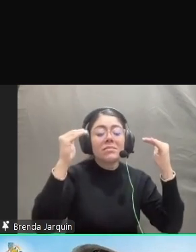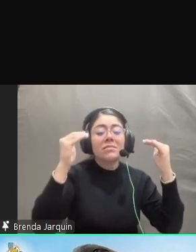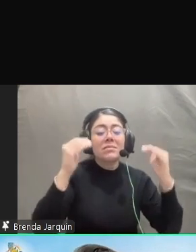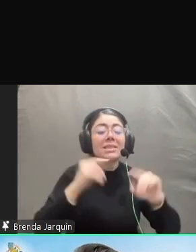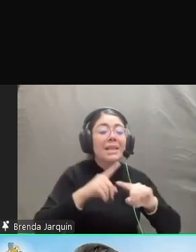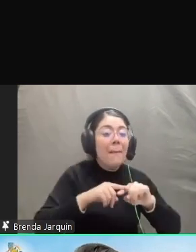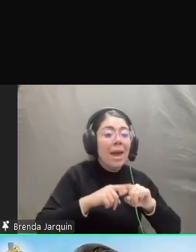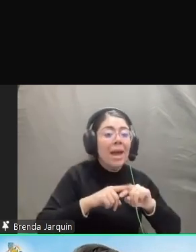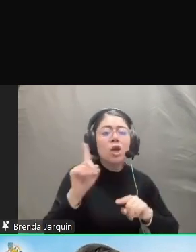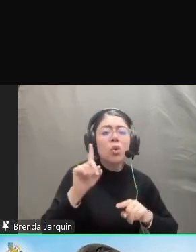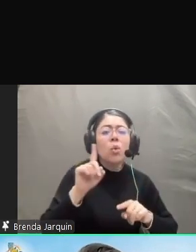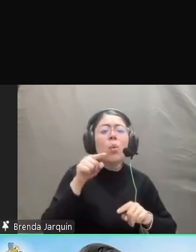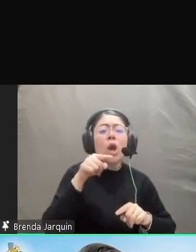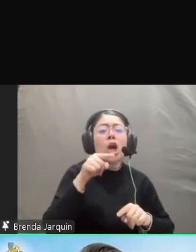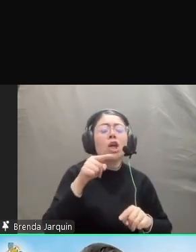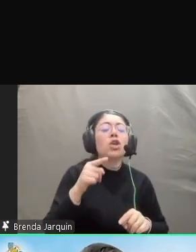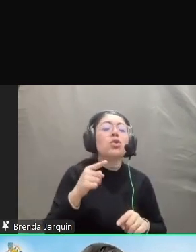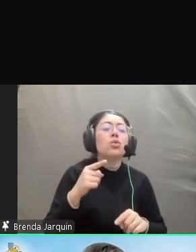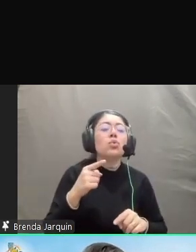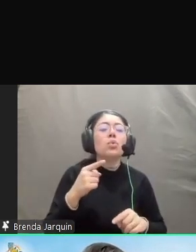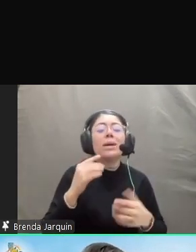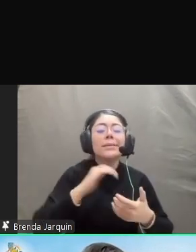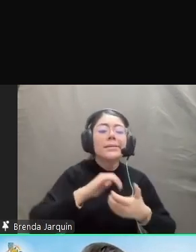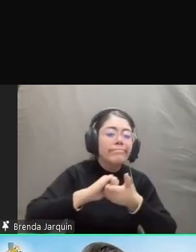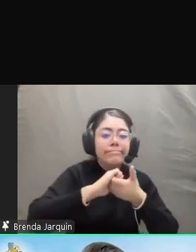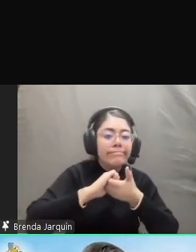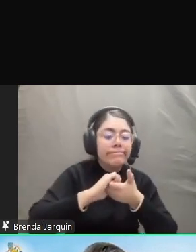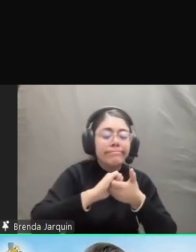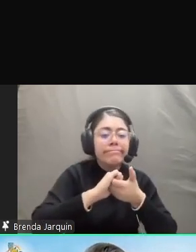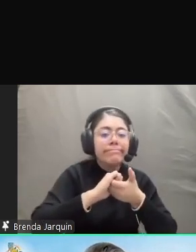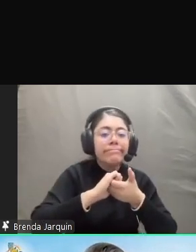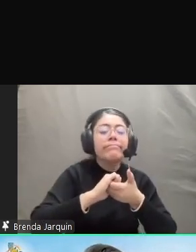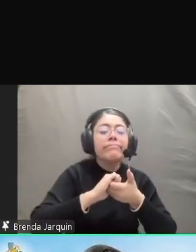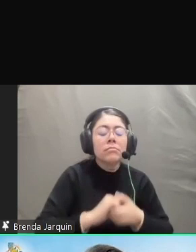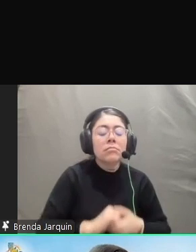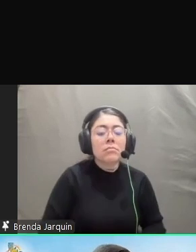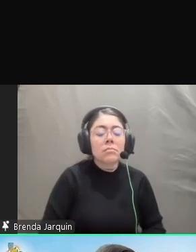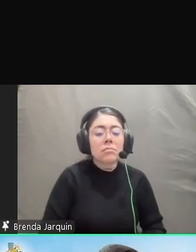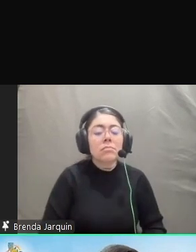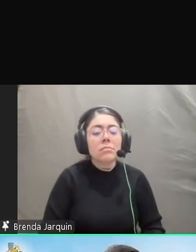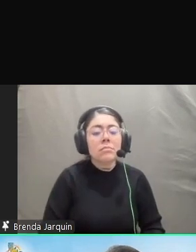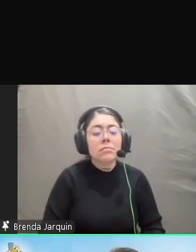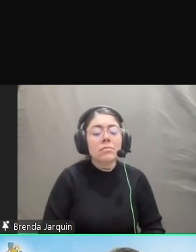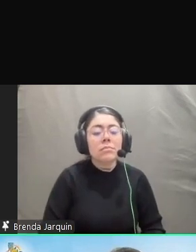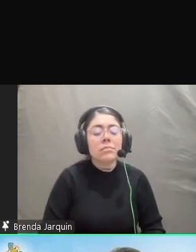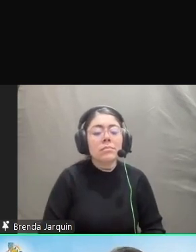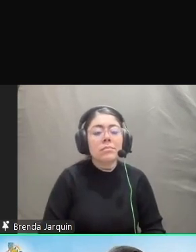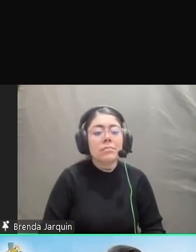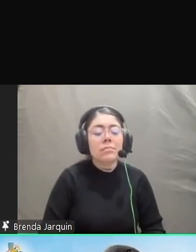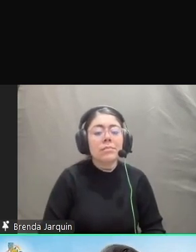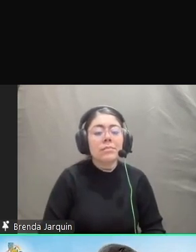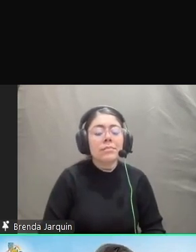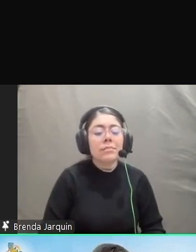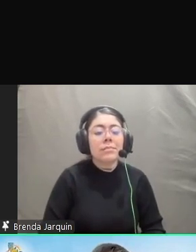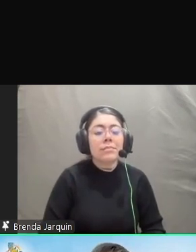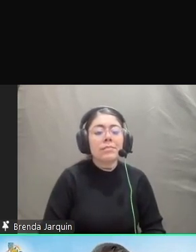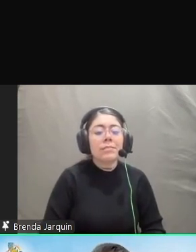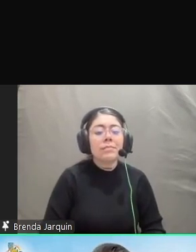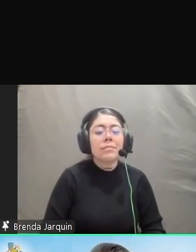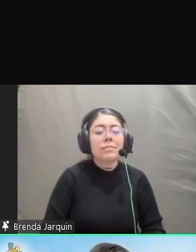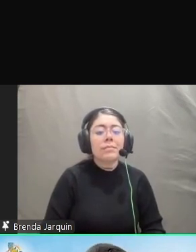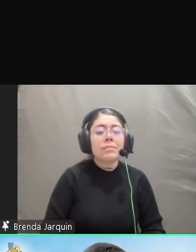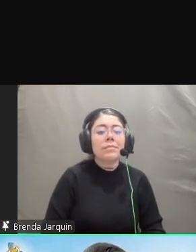collaborative. So these 5 steps are going to guide you in having organized